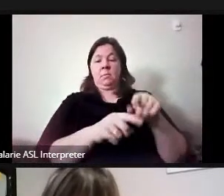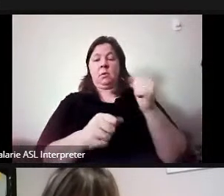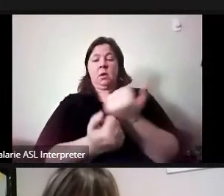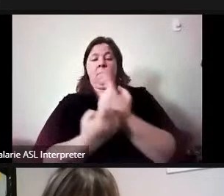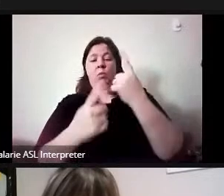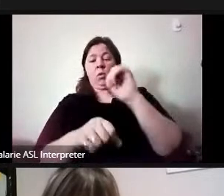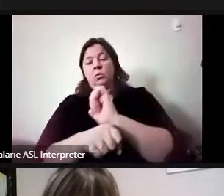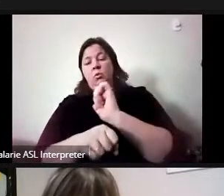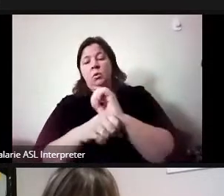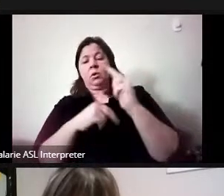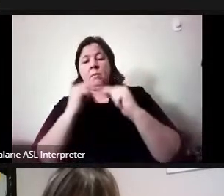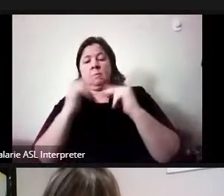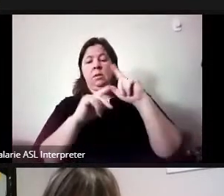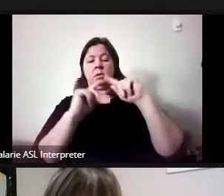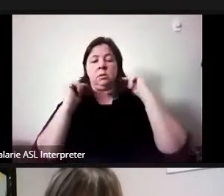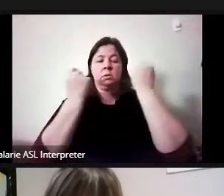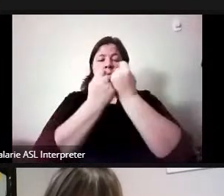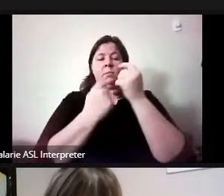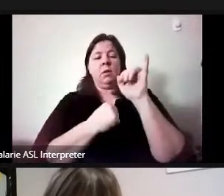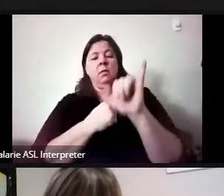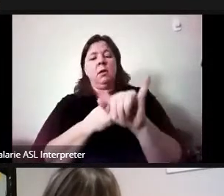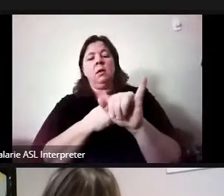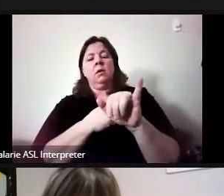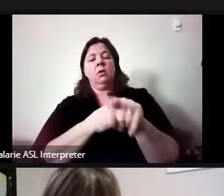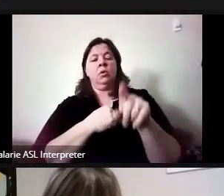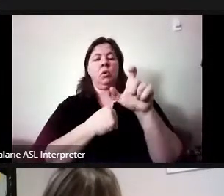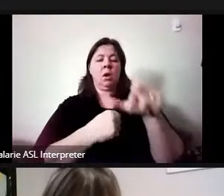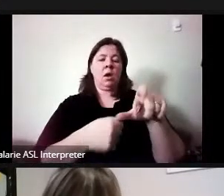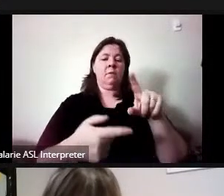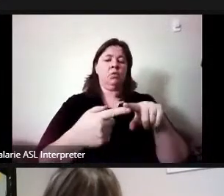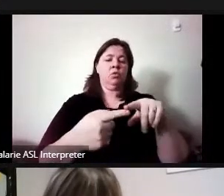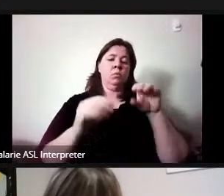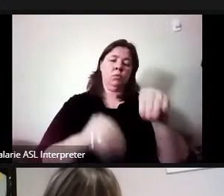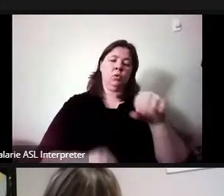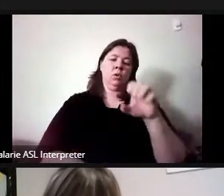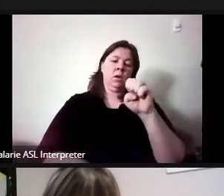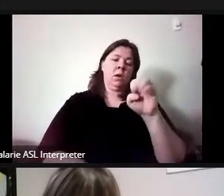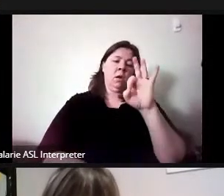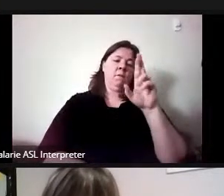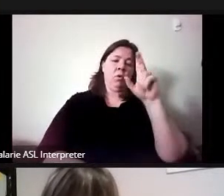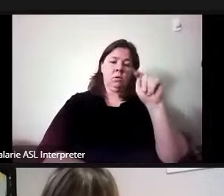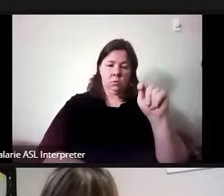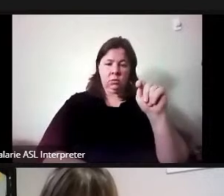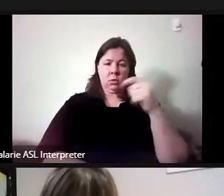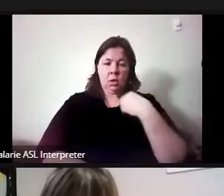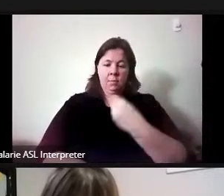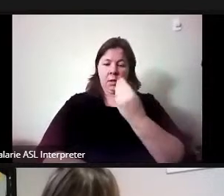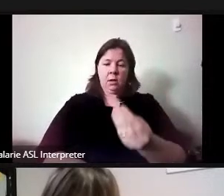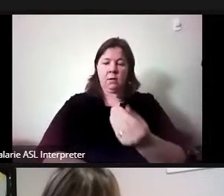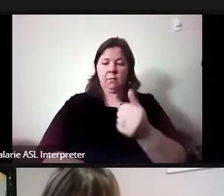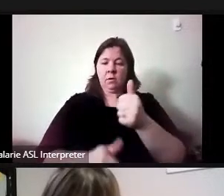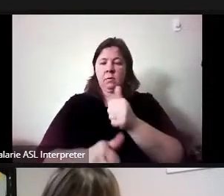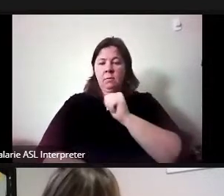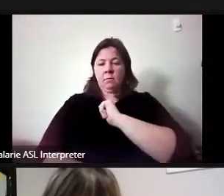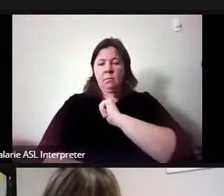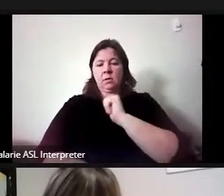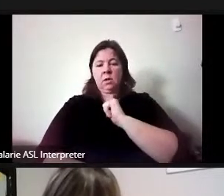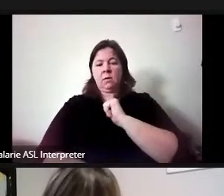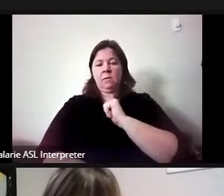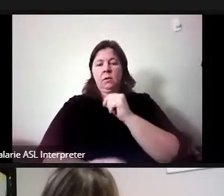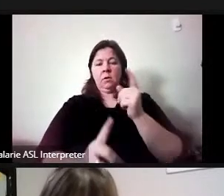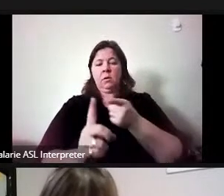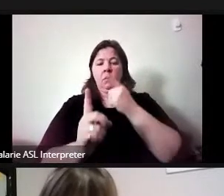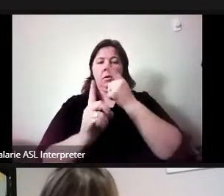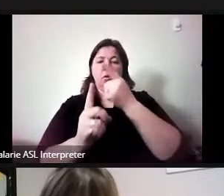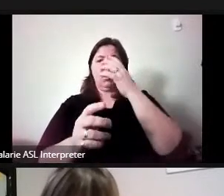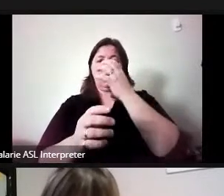to build their team, that you have to put in effort. I have given myself a target of reaching one person every day. I